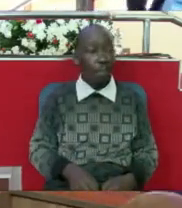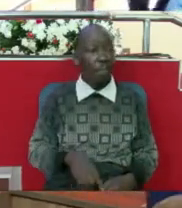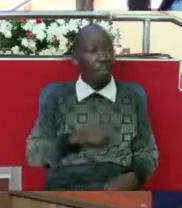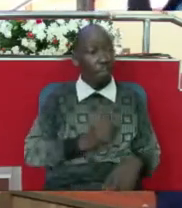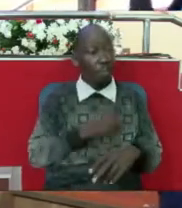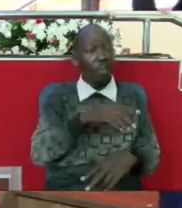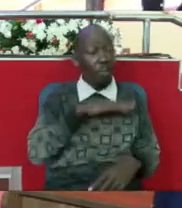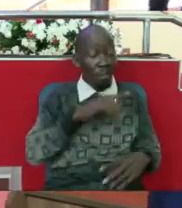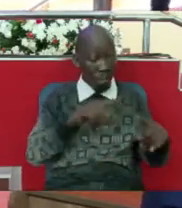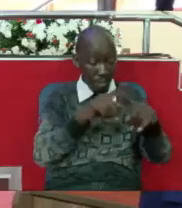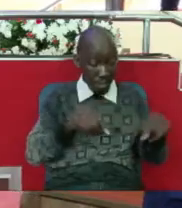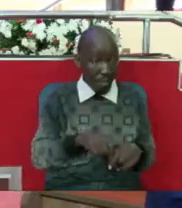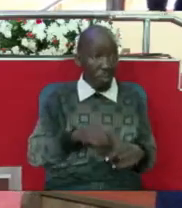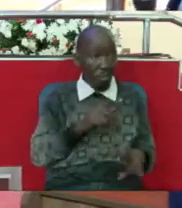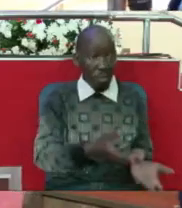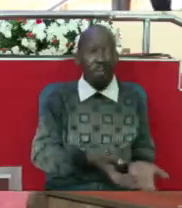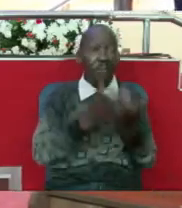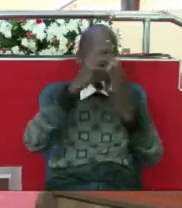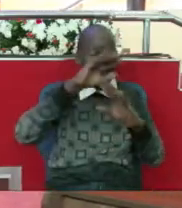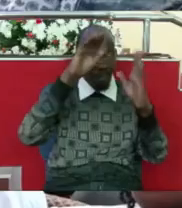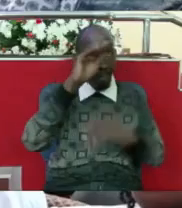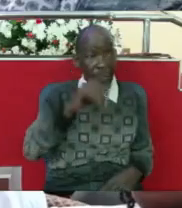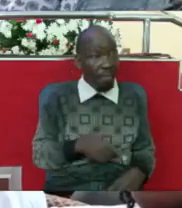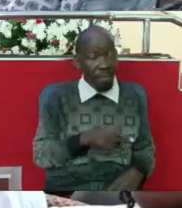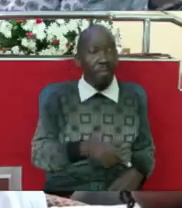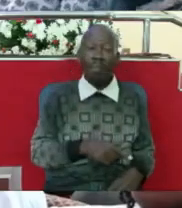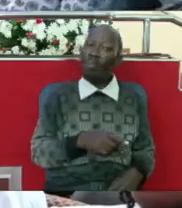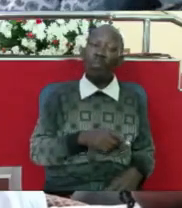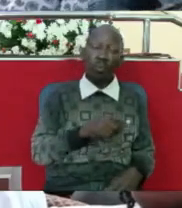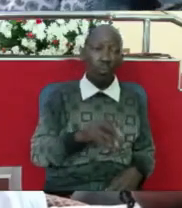Because if you get to heaven, it's not even the currency that we use in